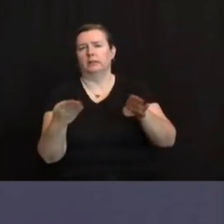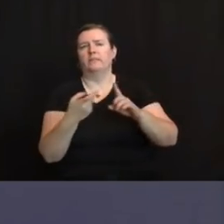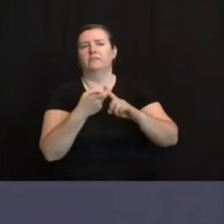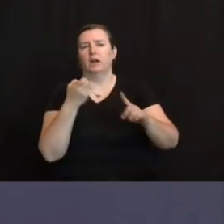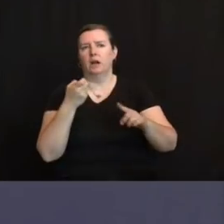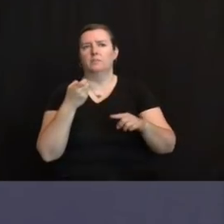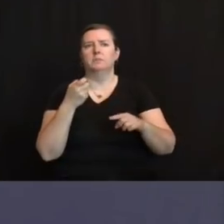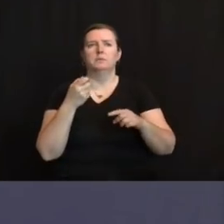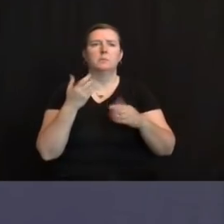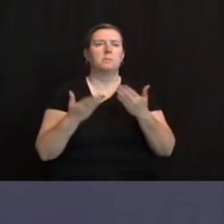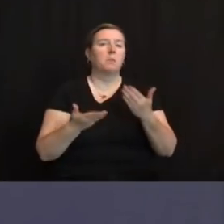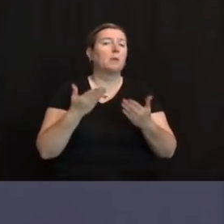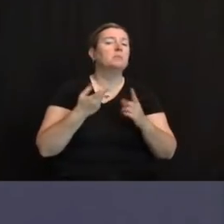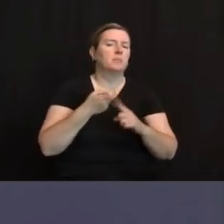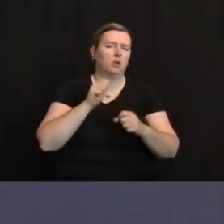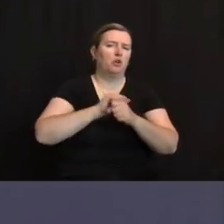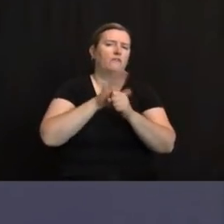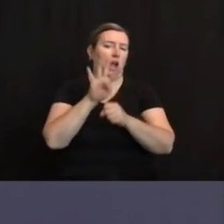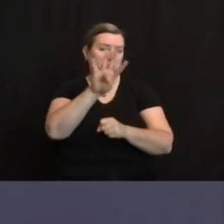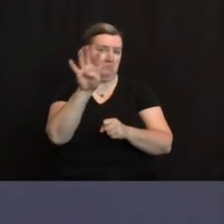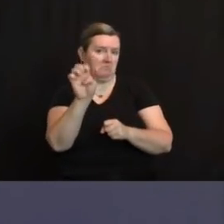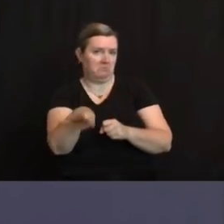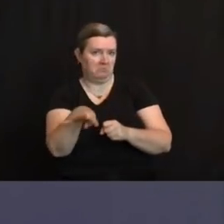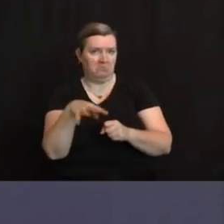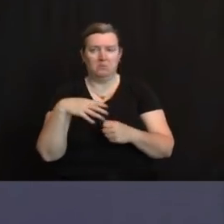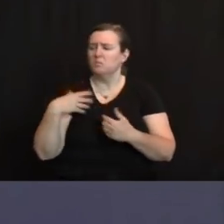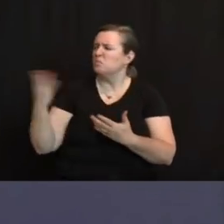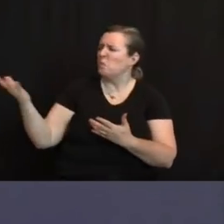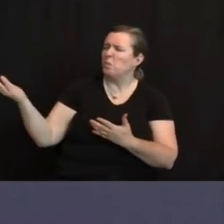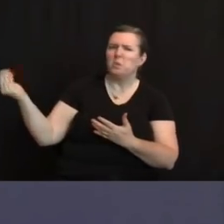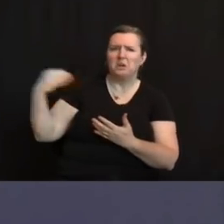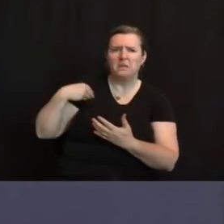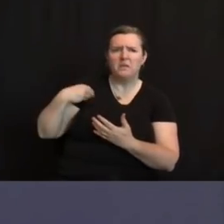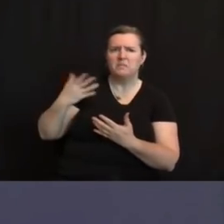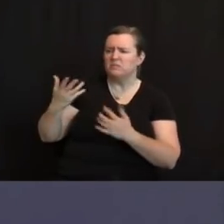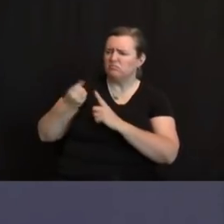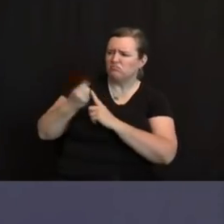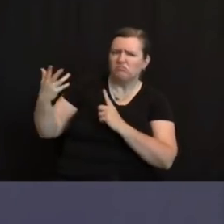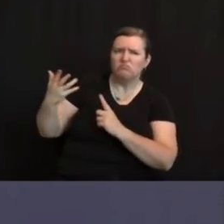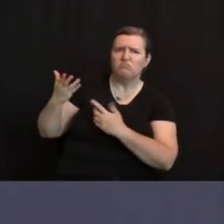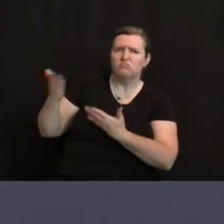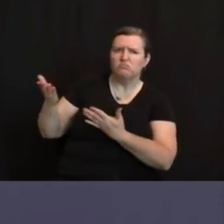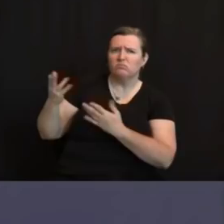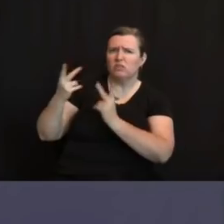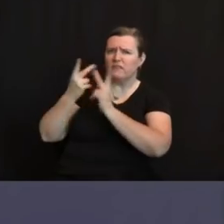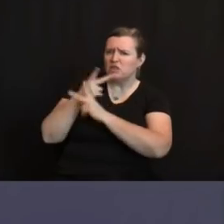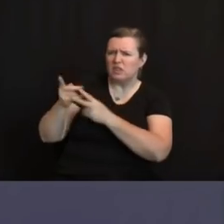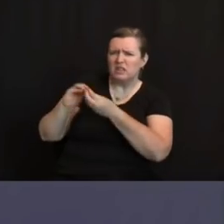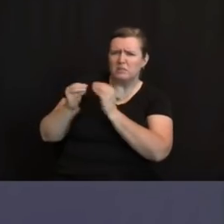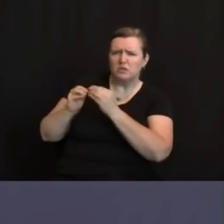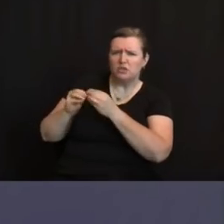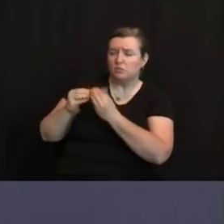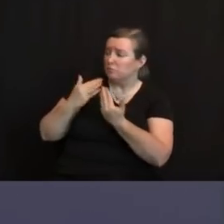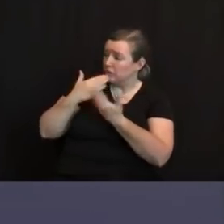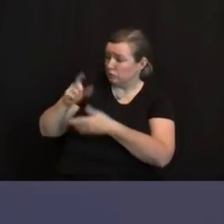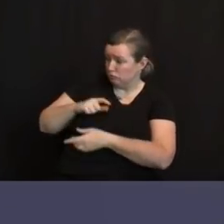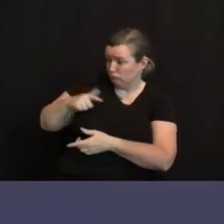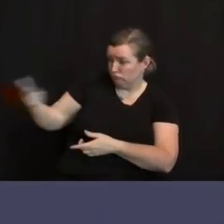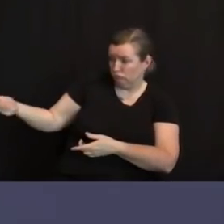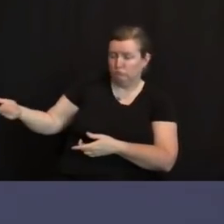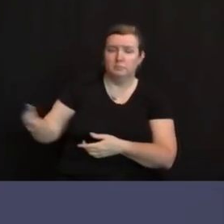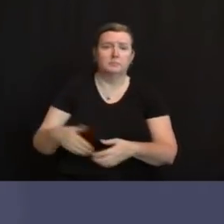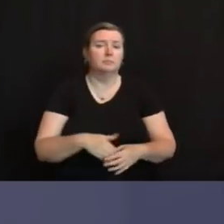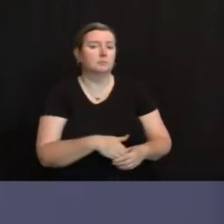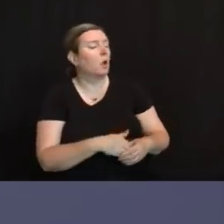And Ed, I wondered if we could ask you to give us a sense of how that process looked. And again, thank you for all your work. Thank you,